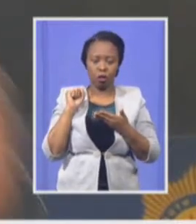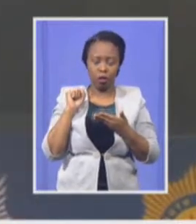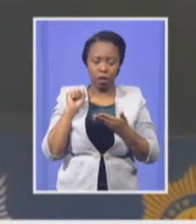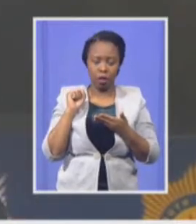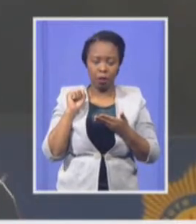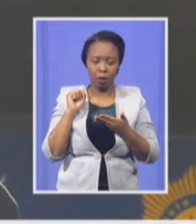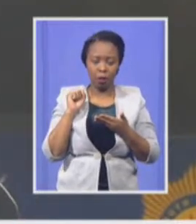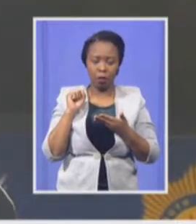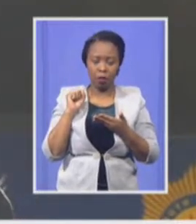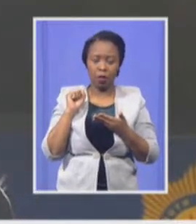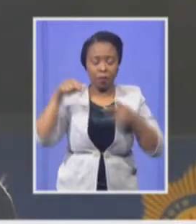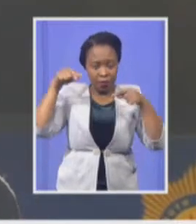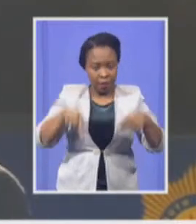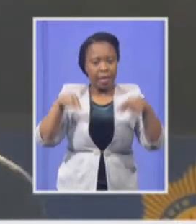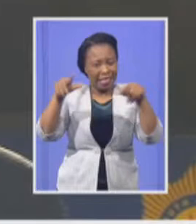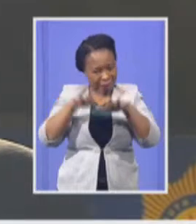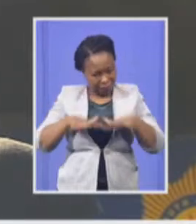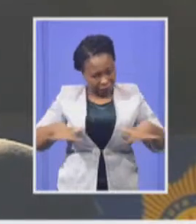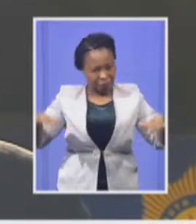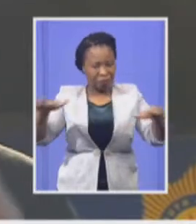kule ndawo